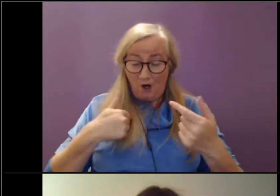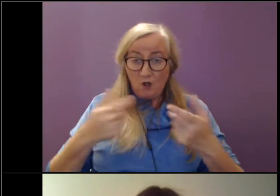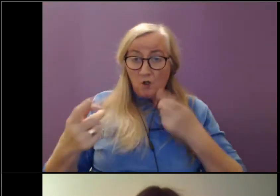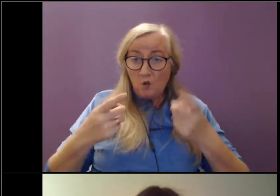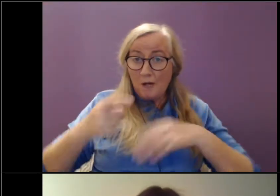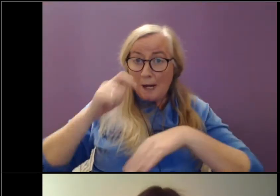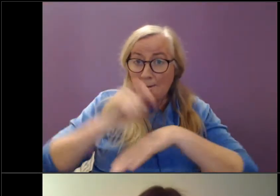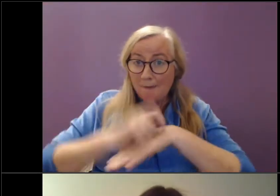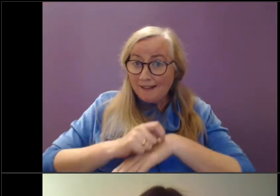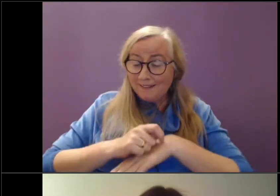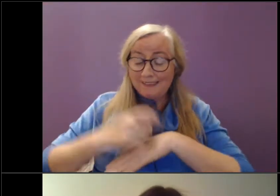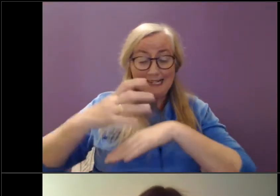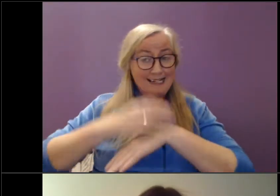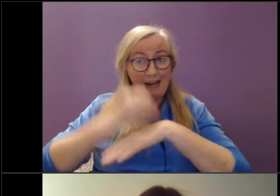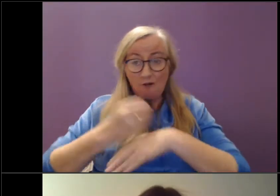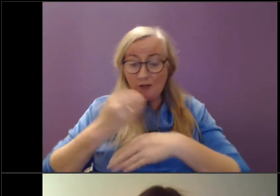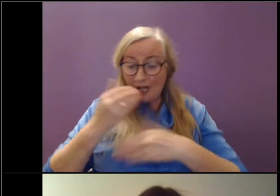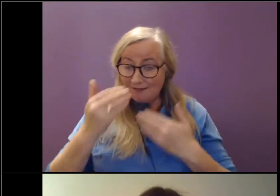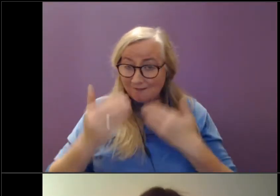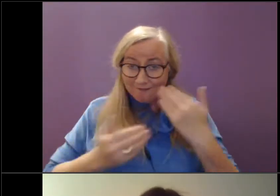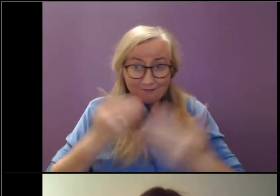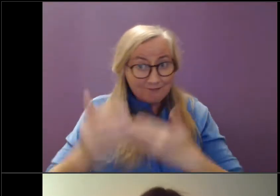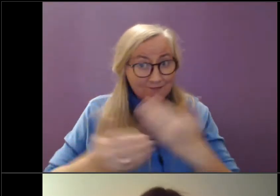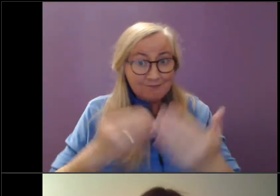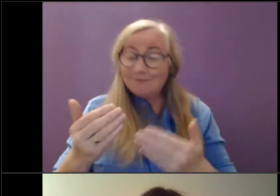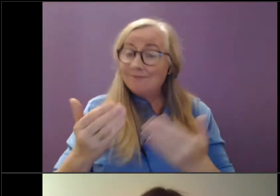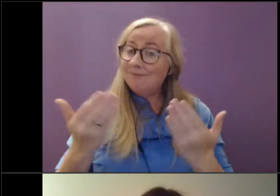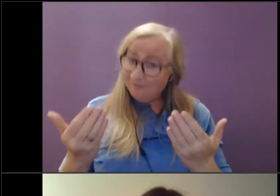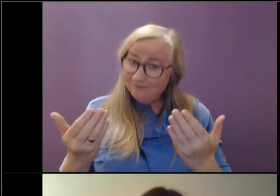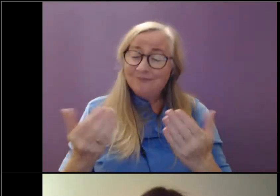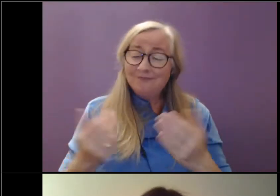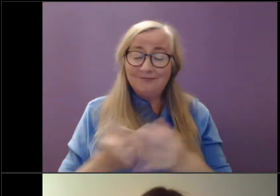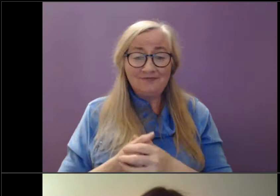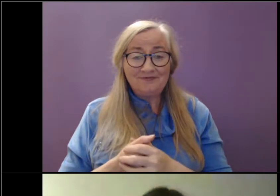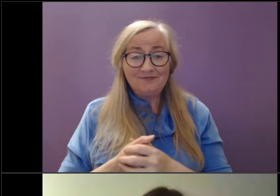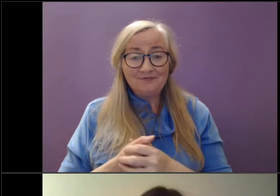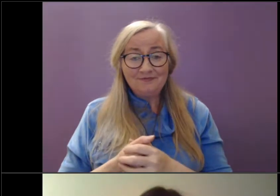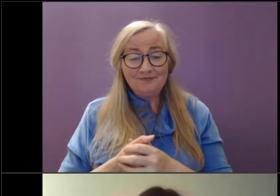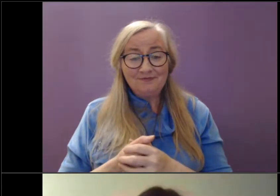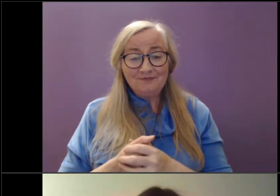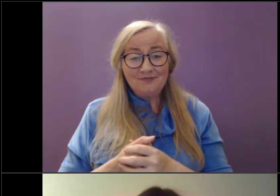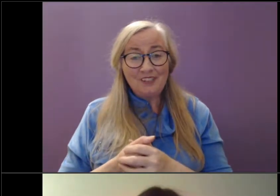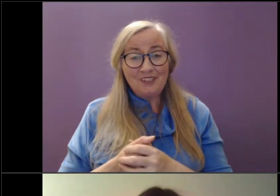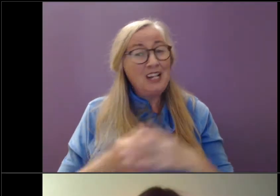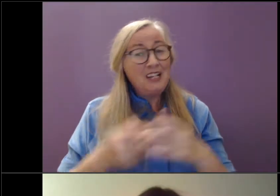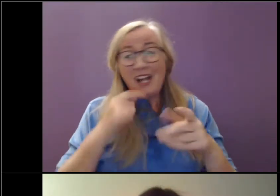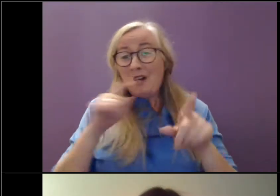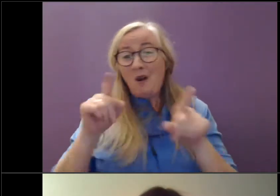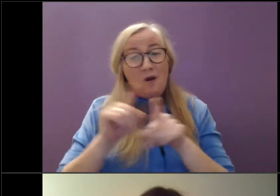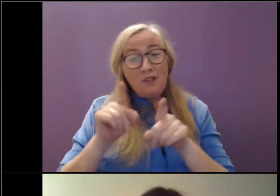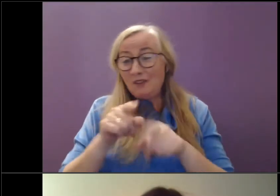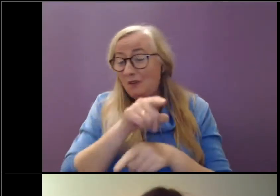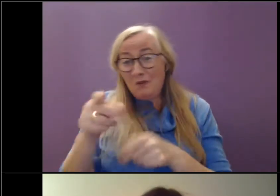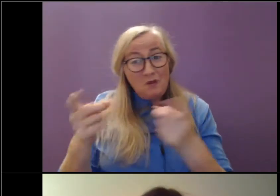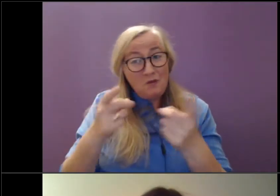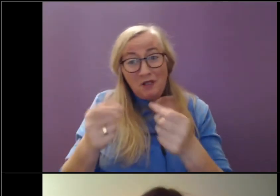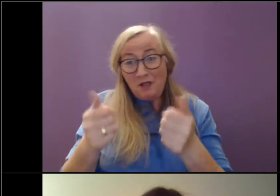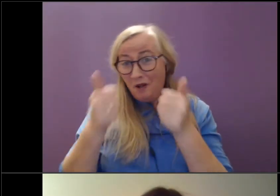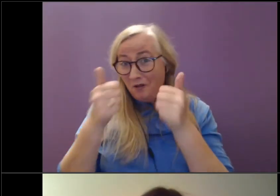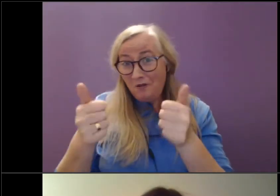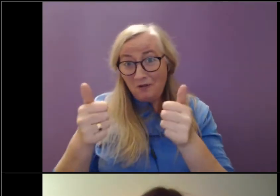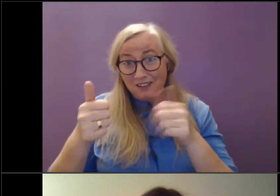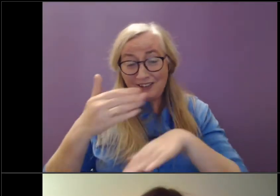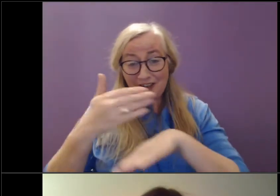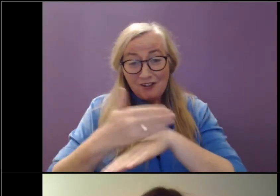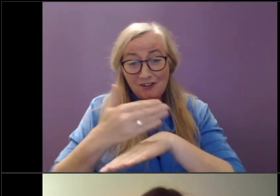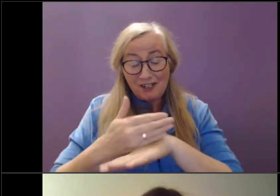variety of different roles and not your choice, and done a good job of it. It's lovely to spend lots of